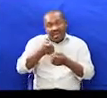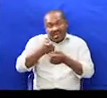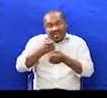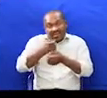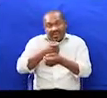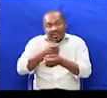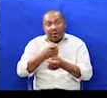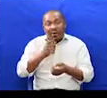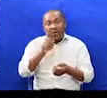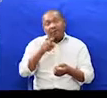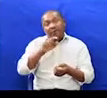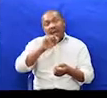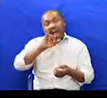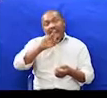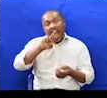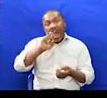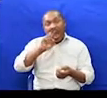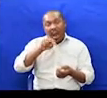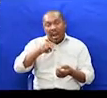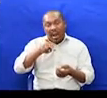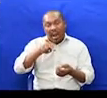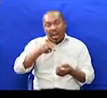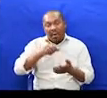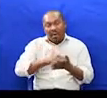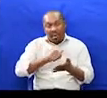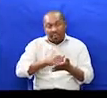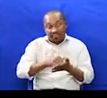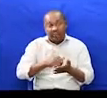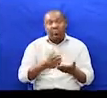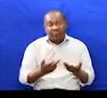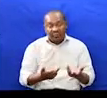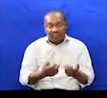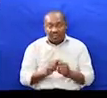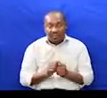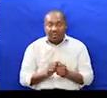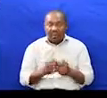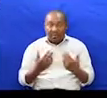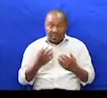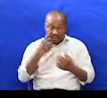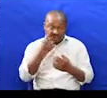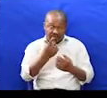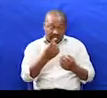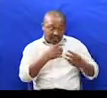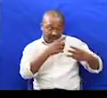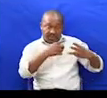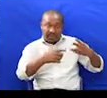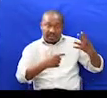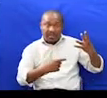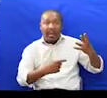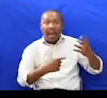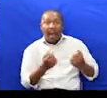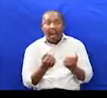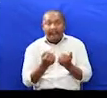My students, now you will see in your surroundings a lot of things that has been